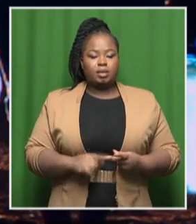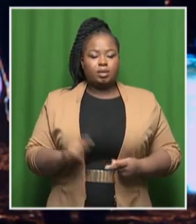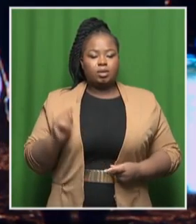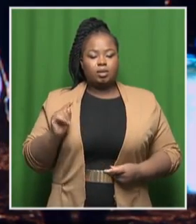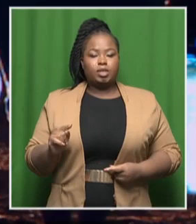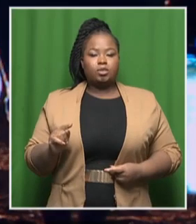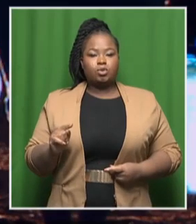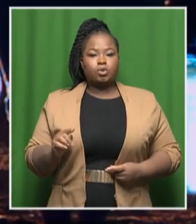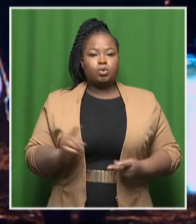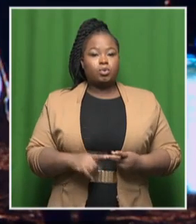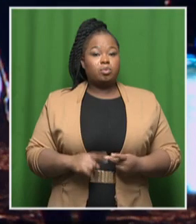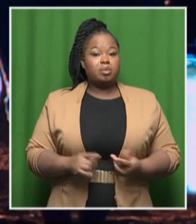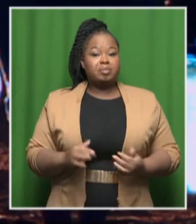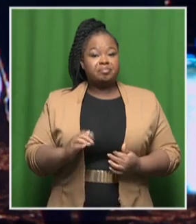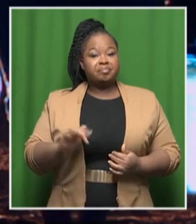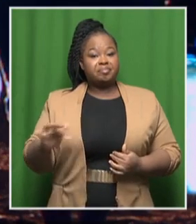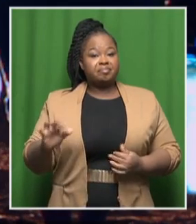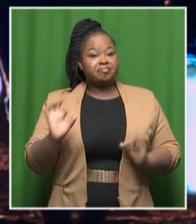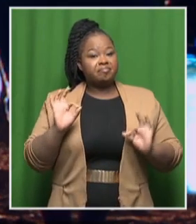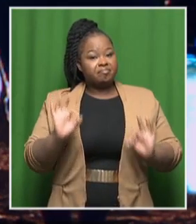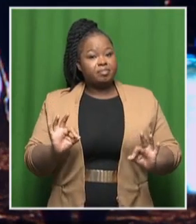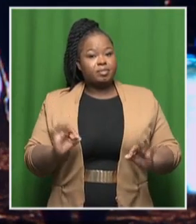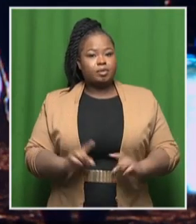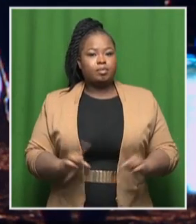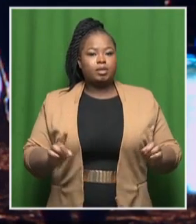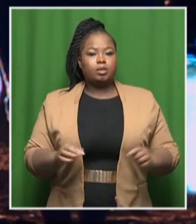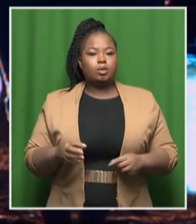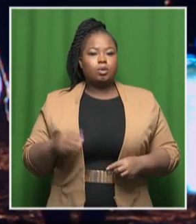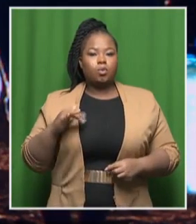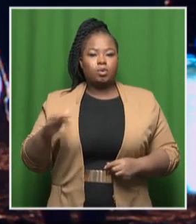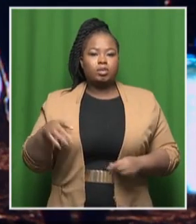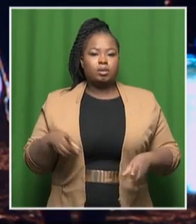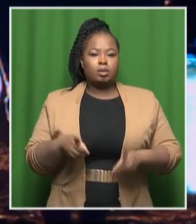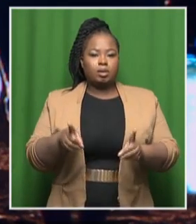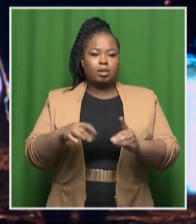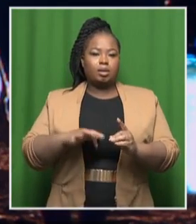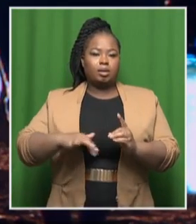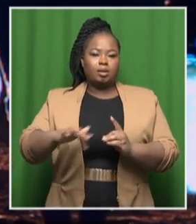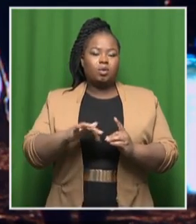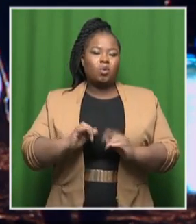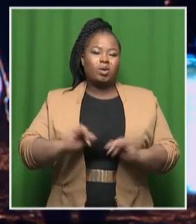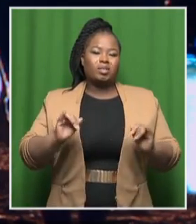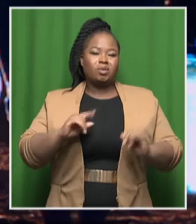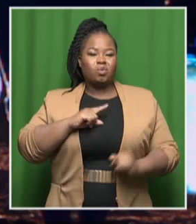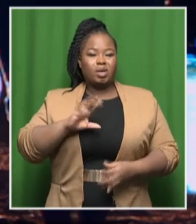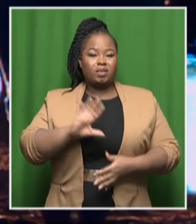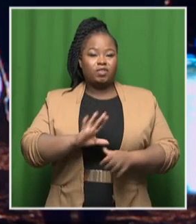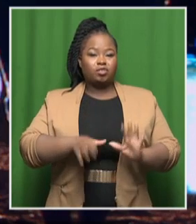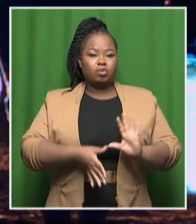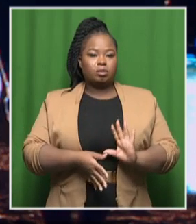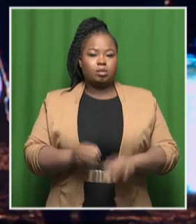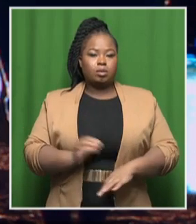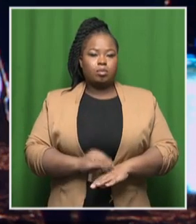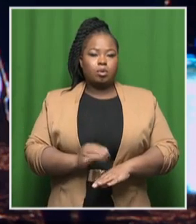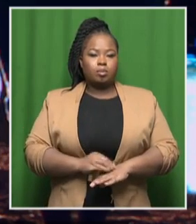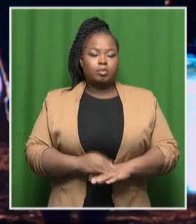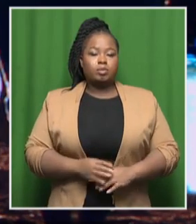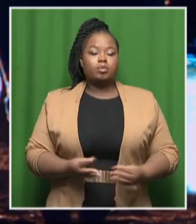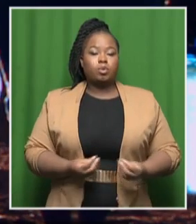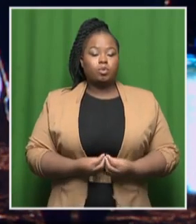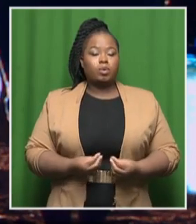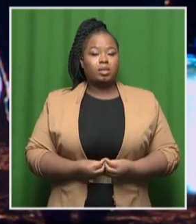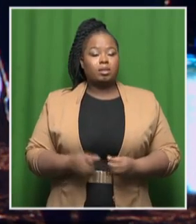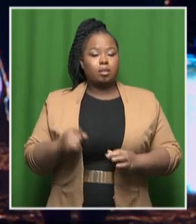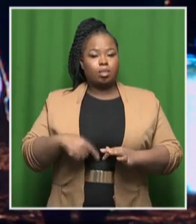water flowing. But now, with water in the dams, supply issues persist due to water infrastructure problems coupled with